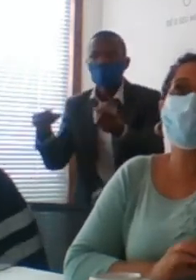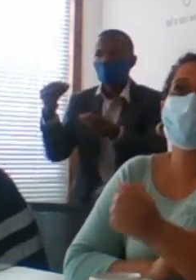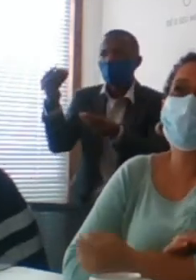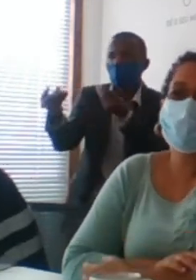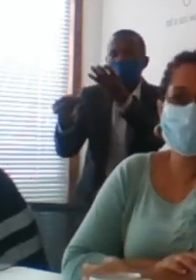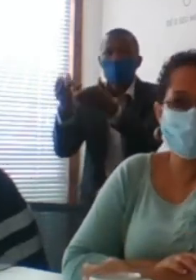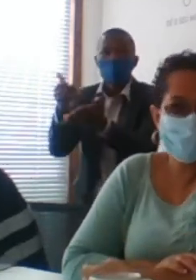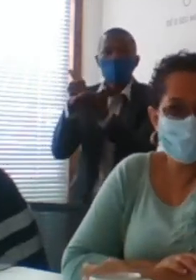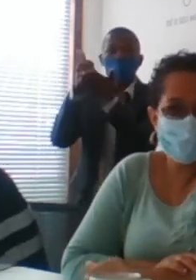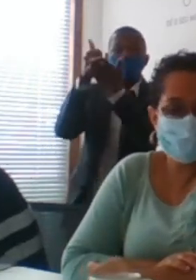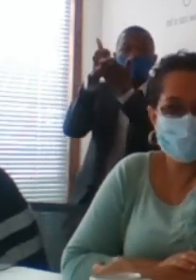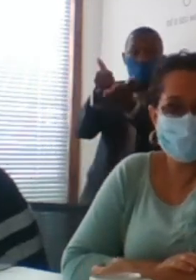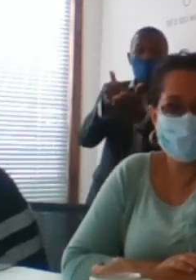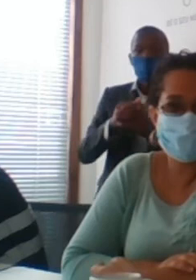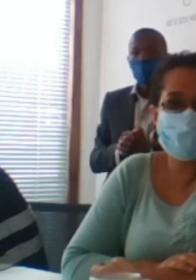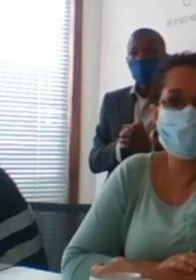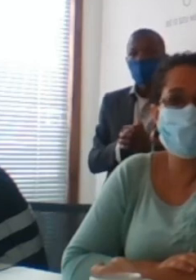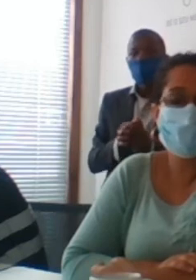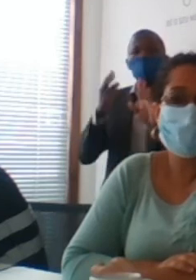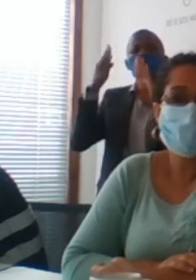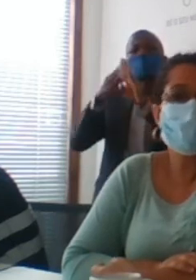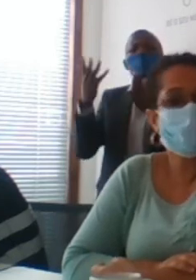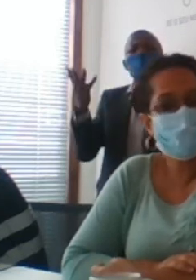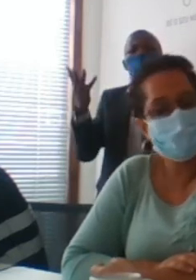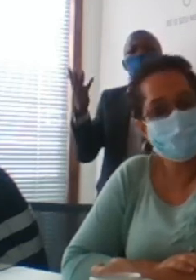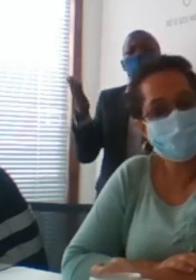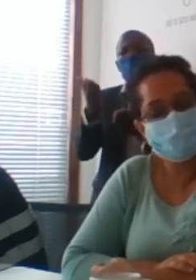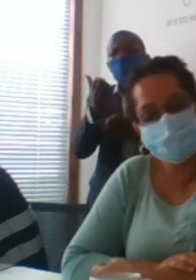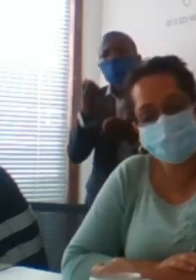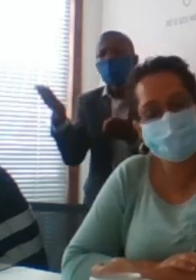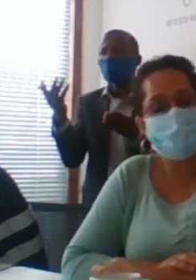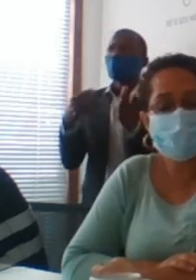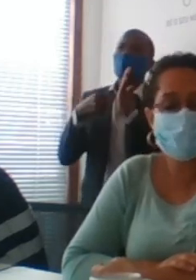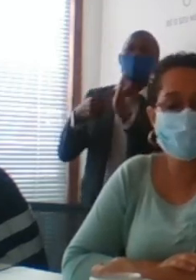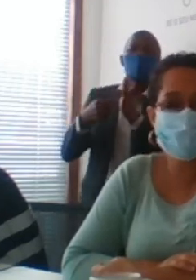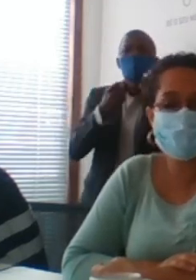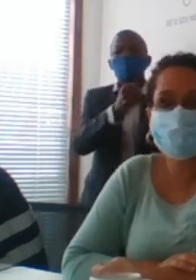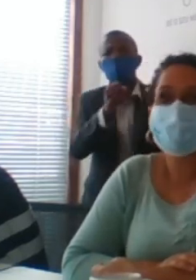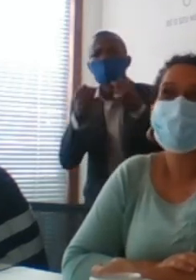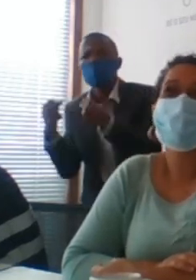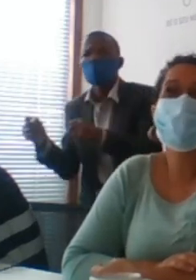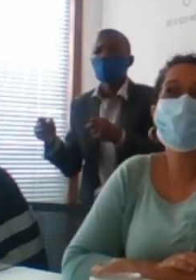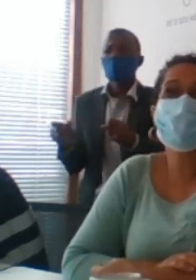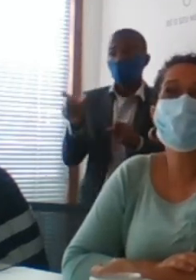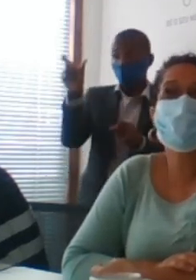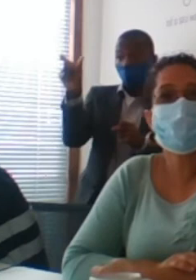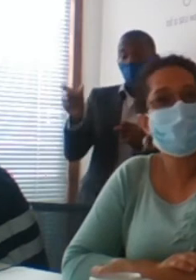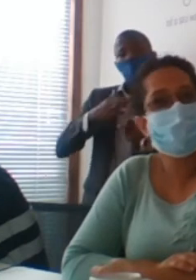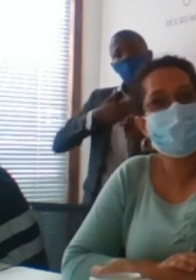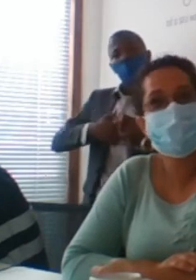are using our assessments to do behavior interviews with our candidates. We are